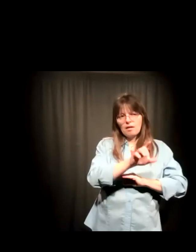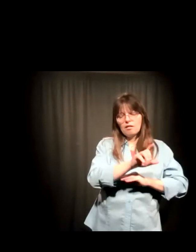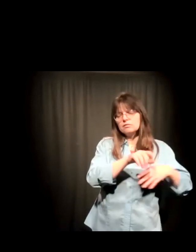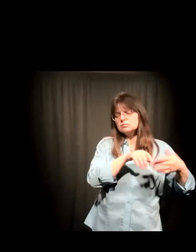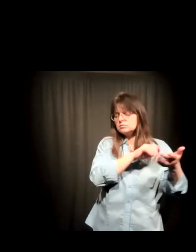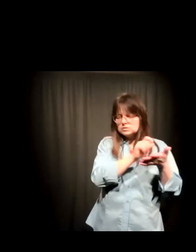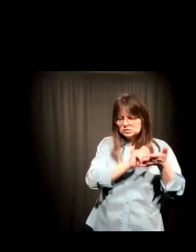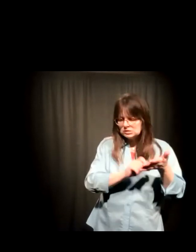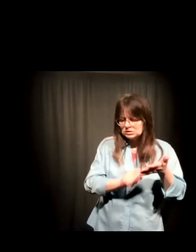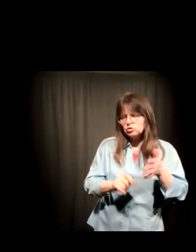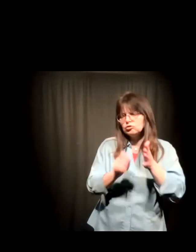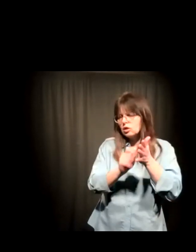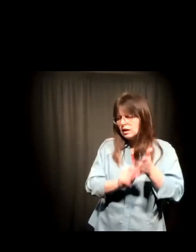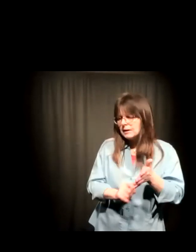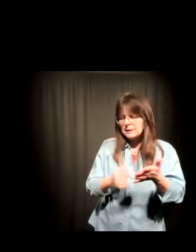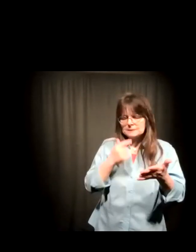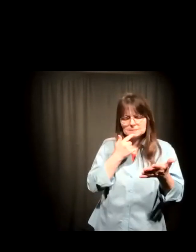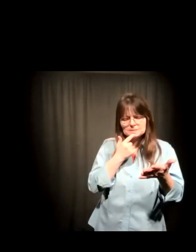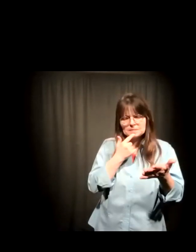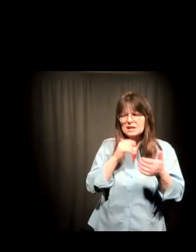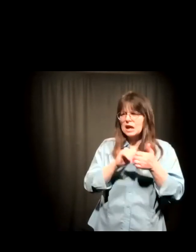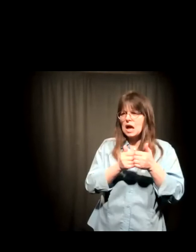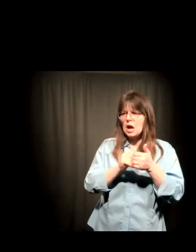He thought about miscommunication.